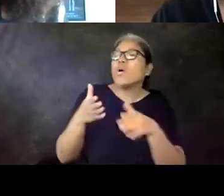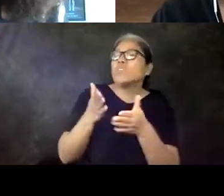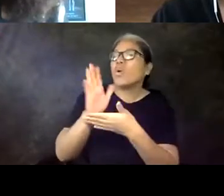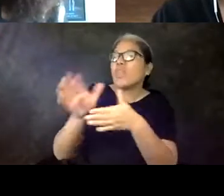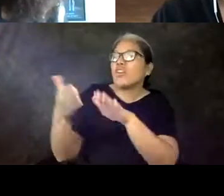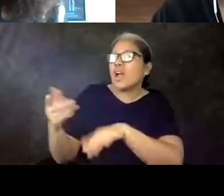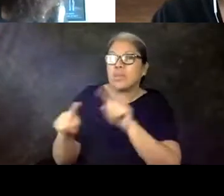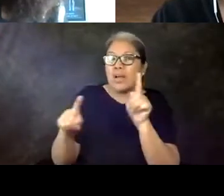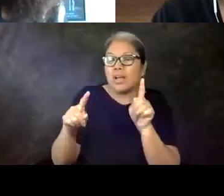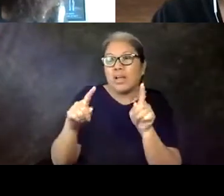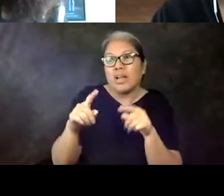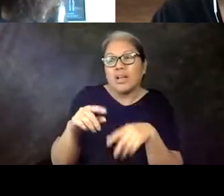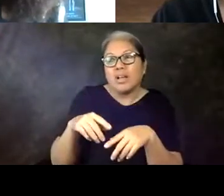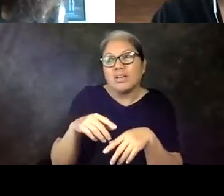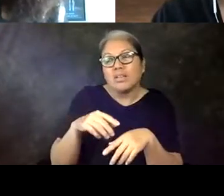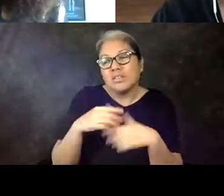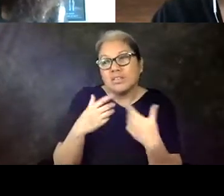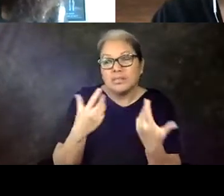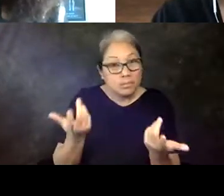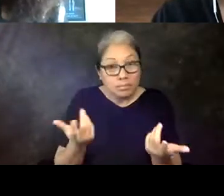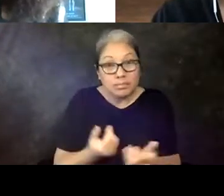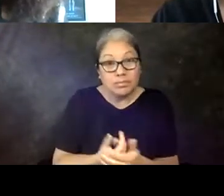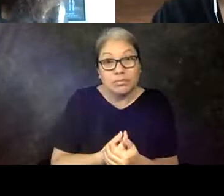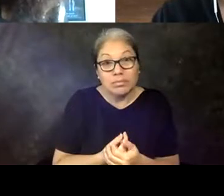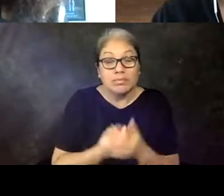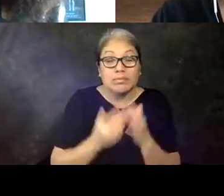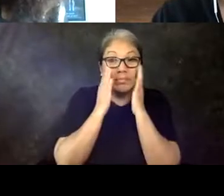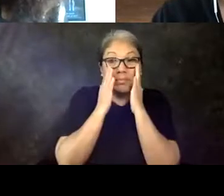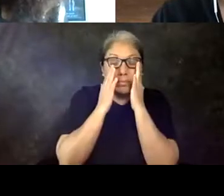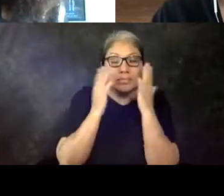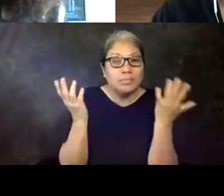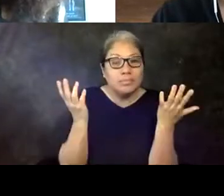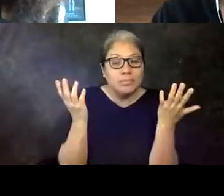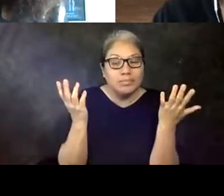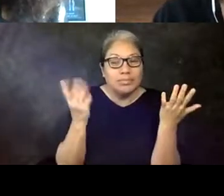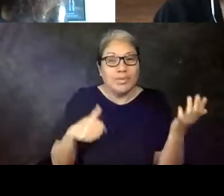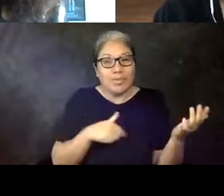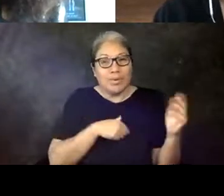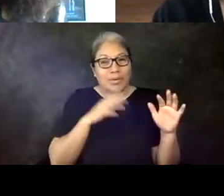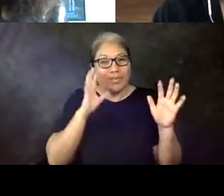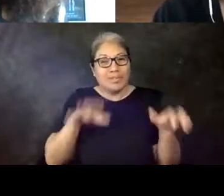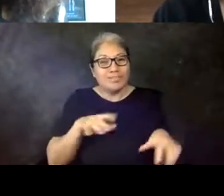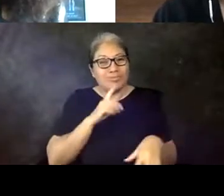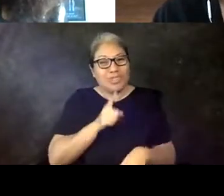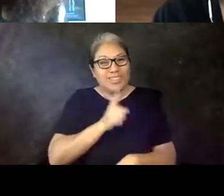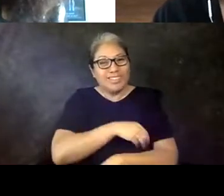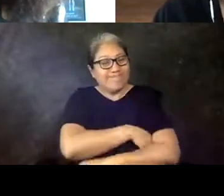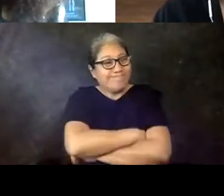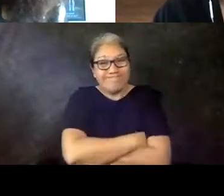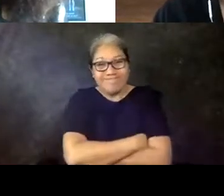not that, you know, it's like, really? are we still